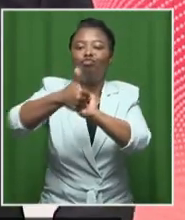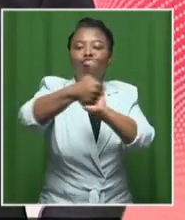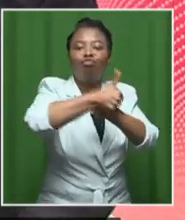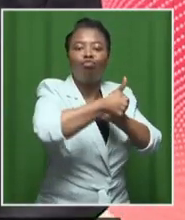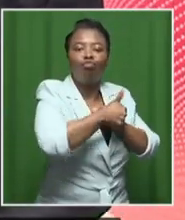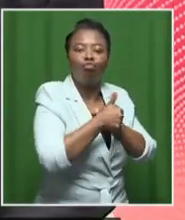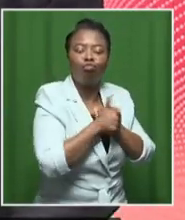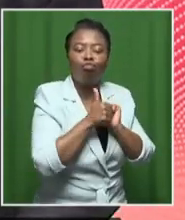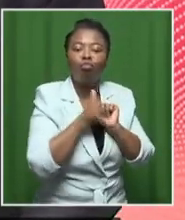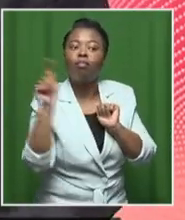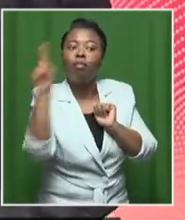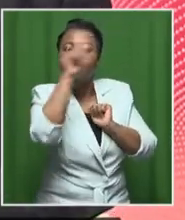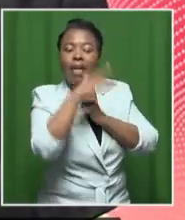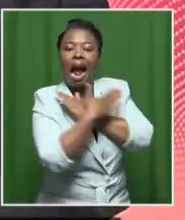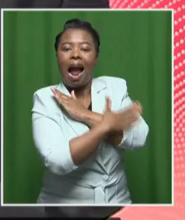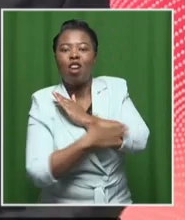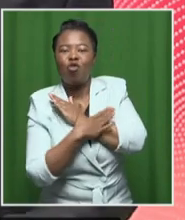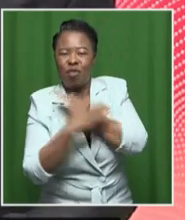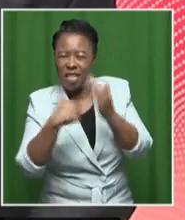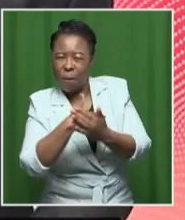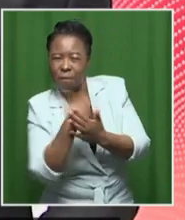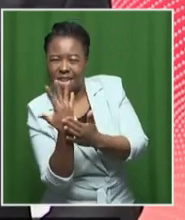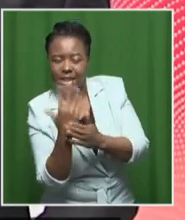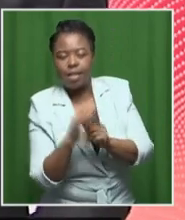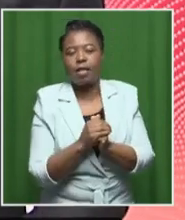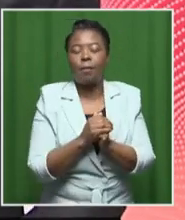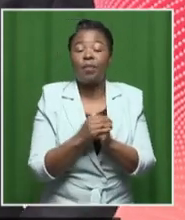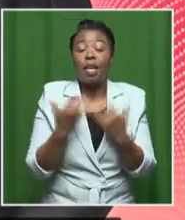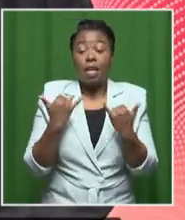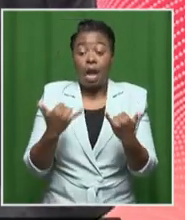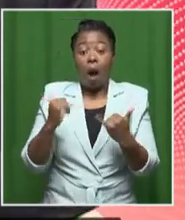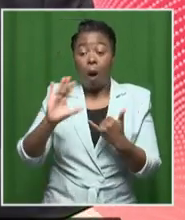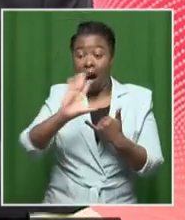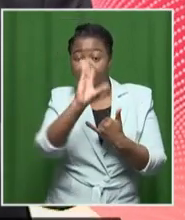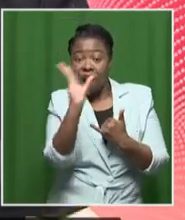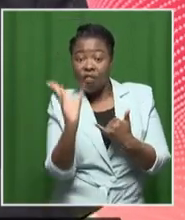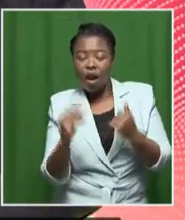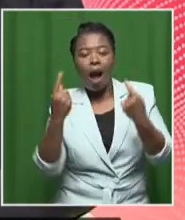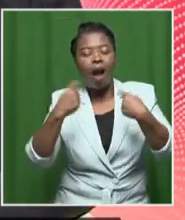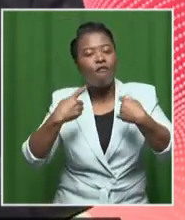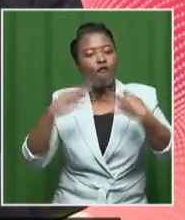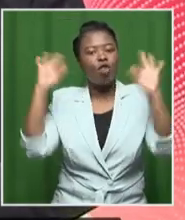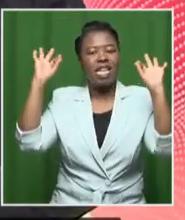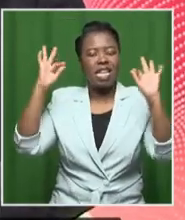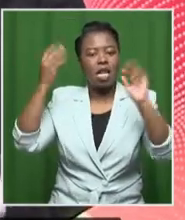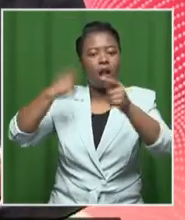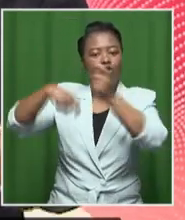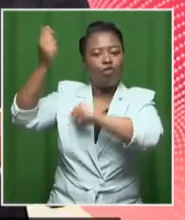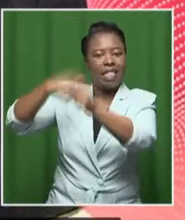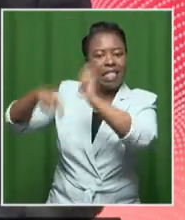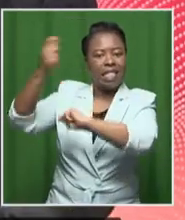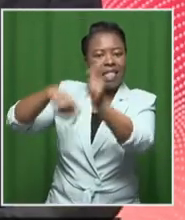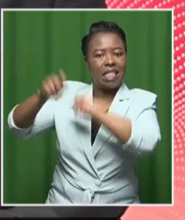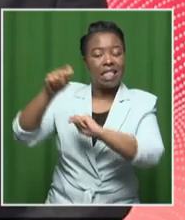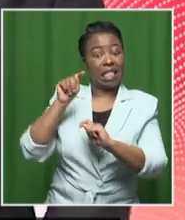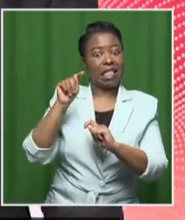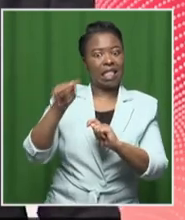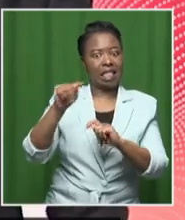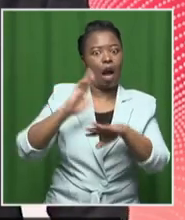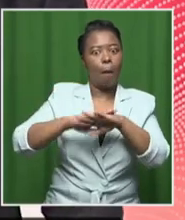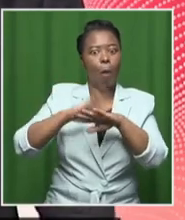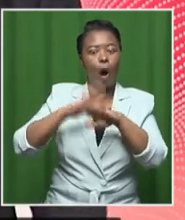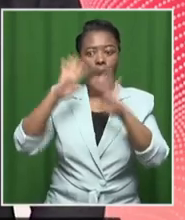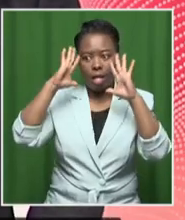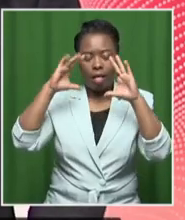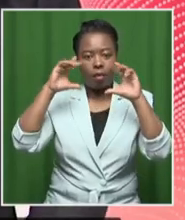also very interesting, Katlego, is the Africa Continental Free Trade Area. It's an issue that is really gaining a lot of traction